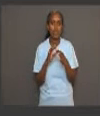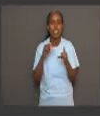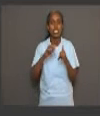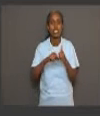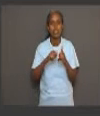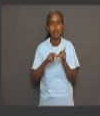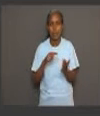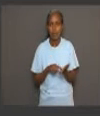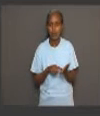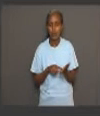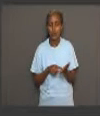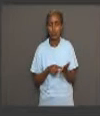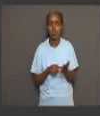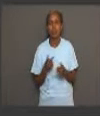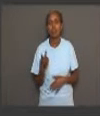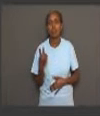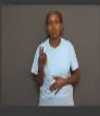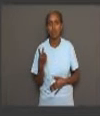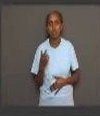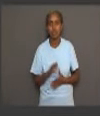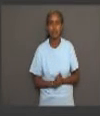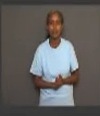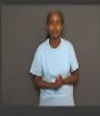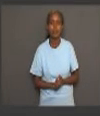terminal points of both.